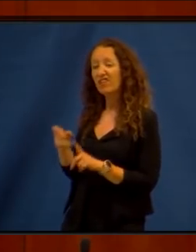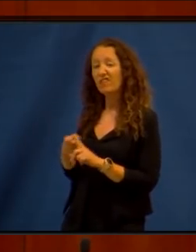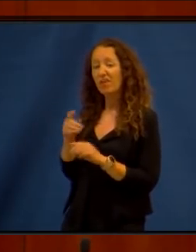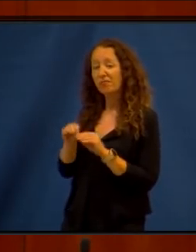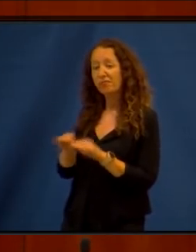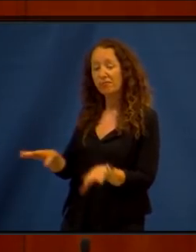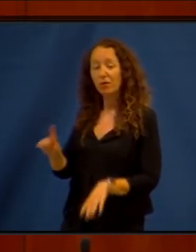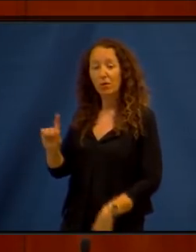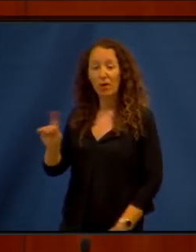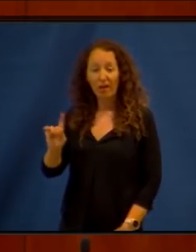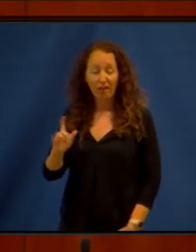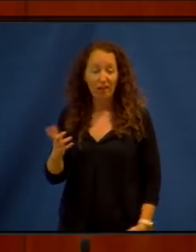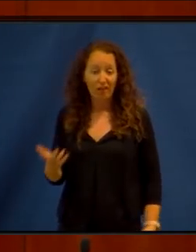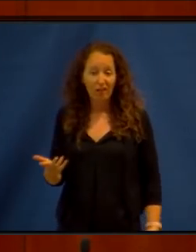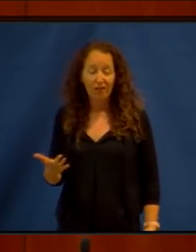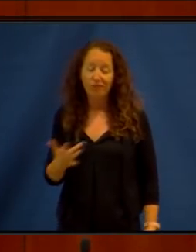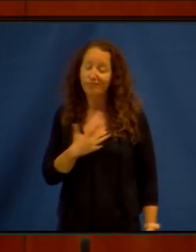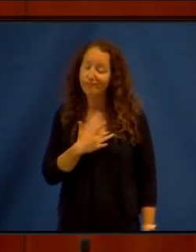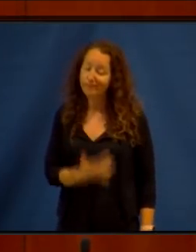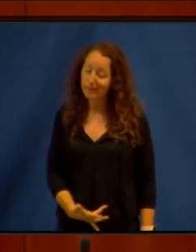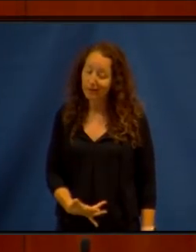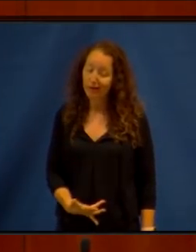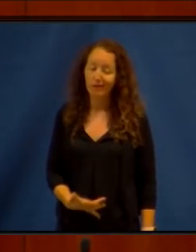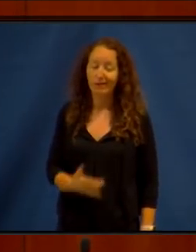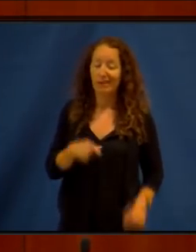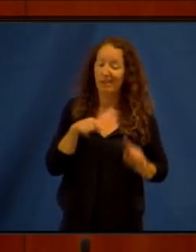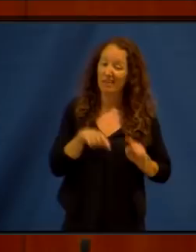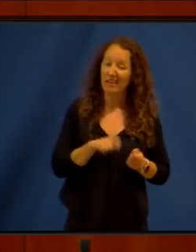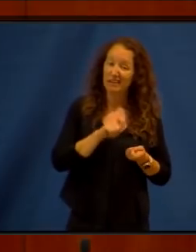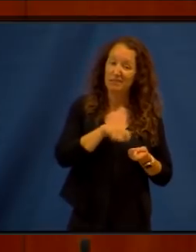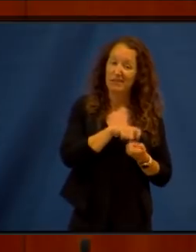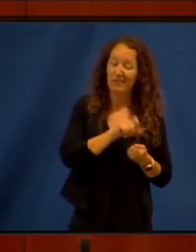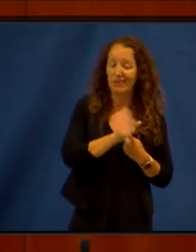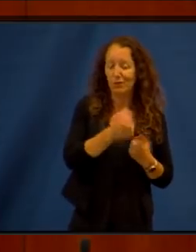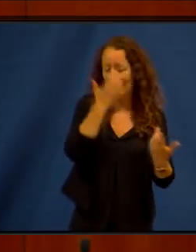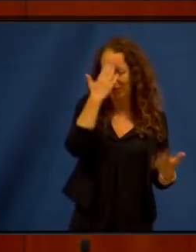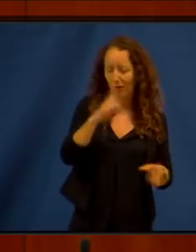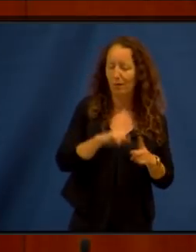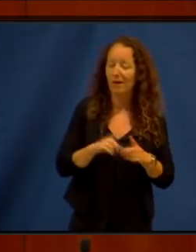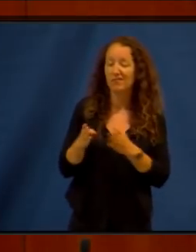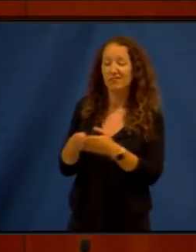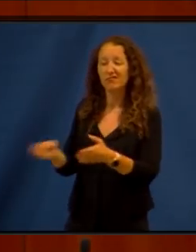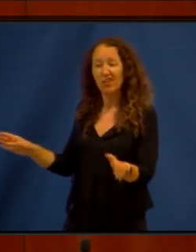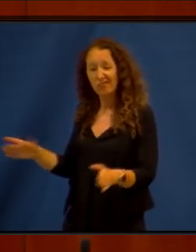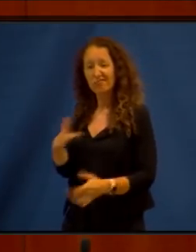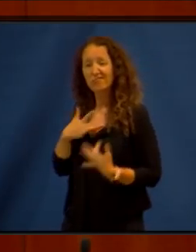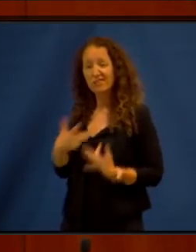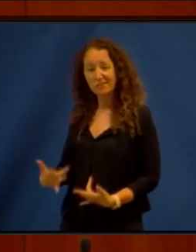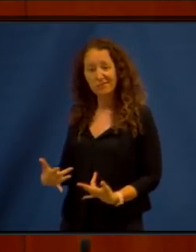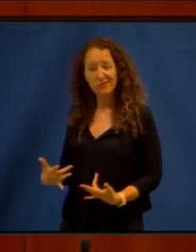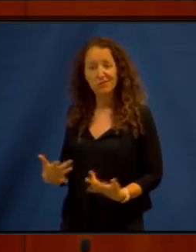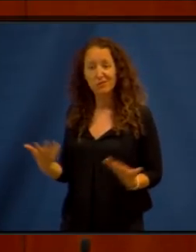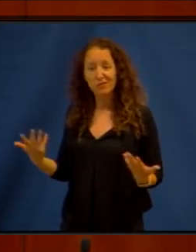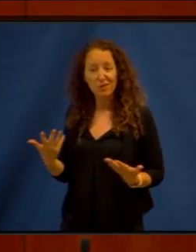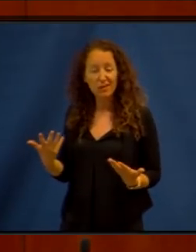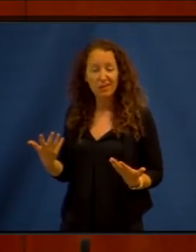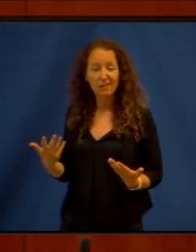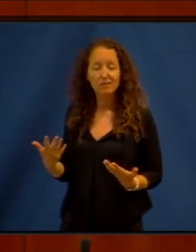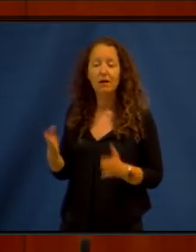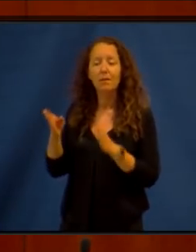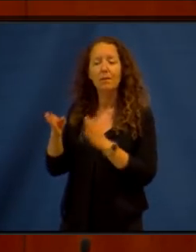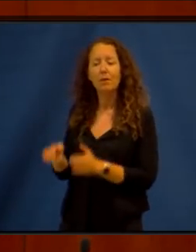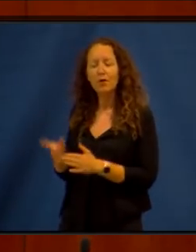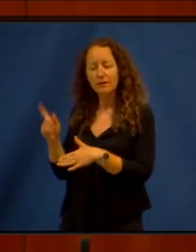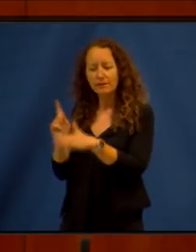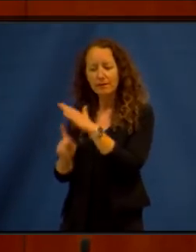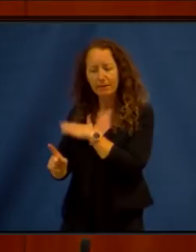other places, and I can't say for certain what's happening in this particular nursing home, but typically somebody may come in